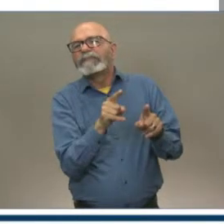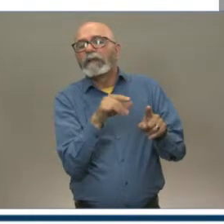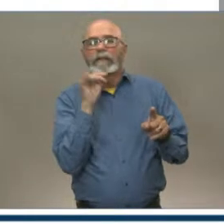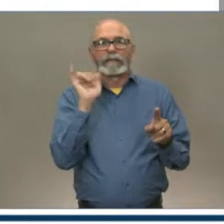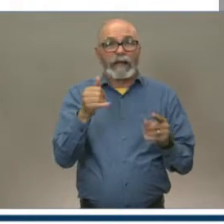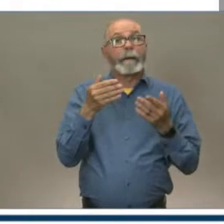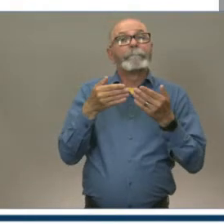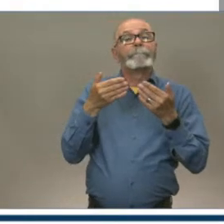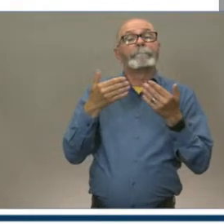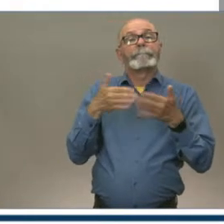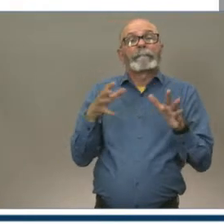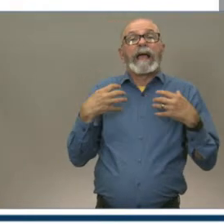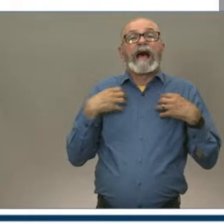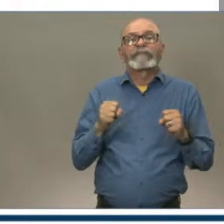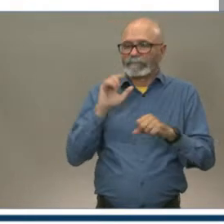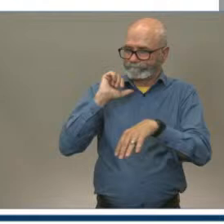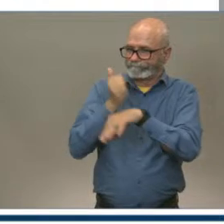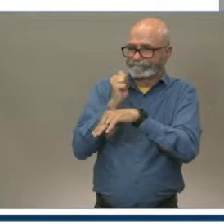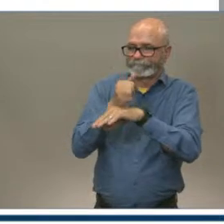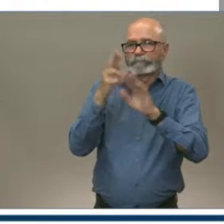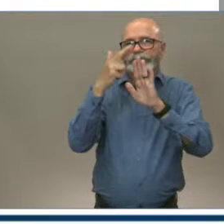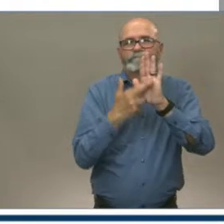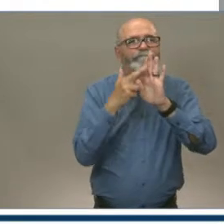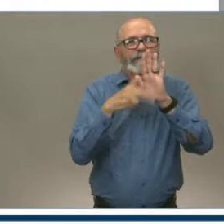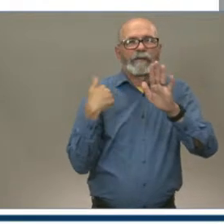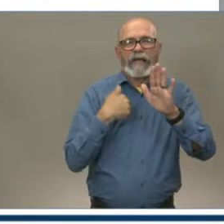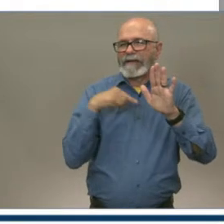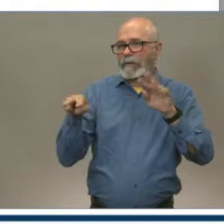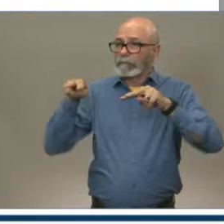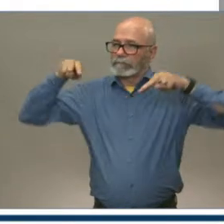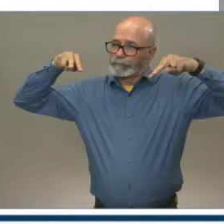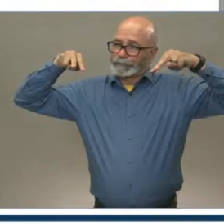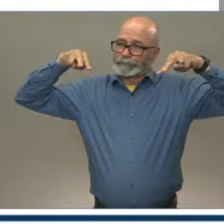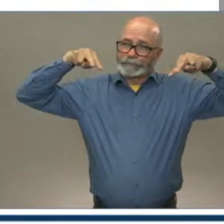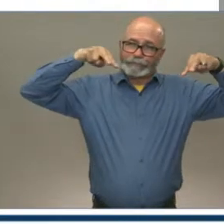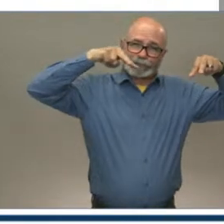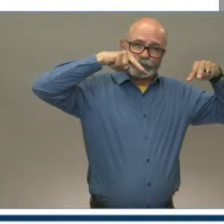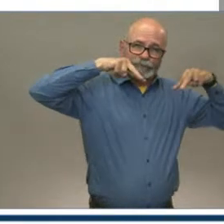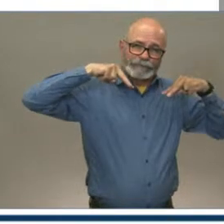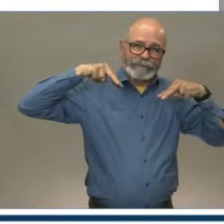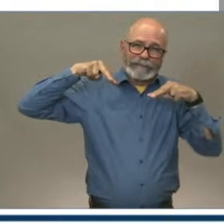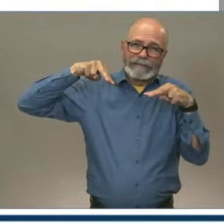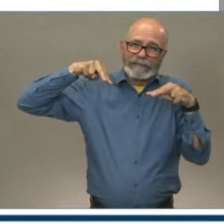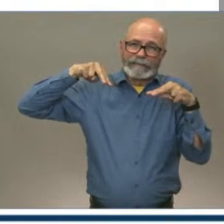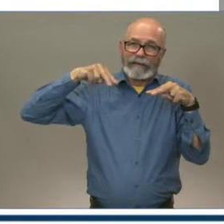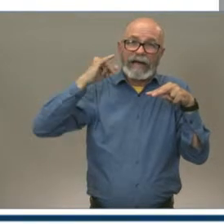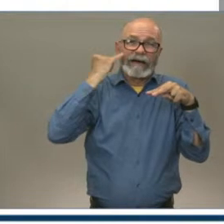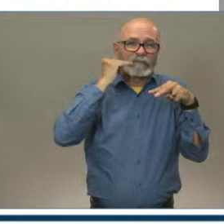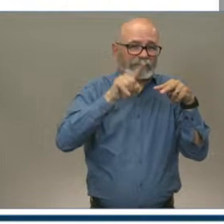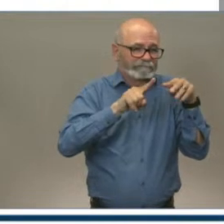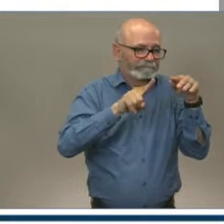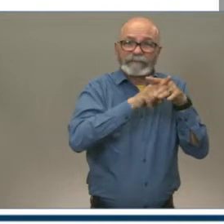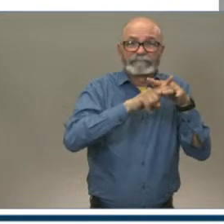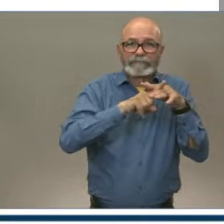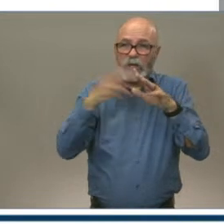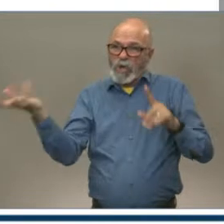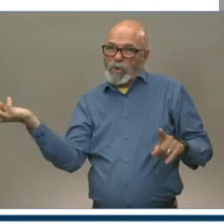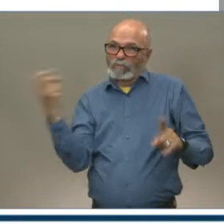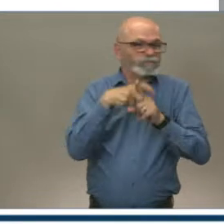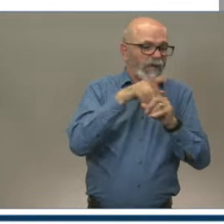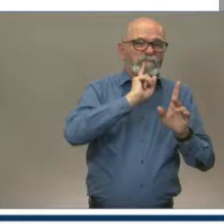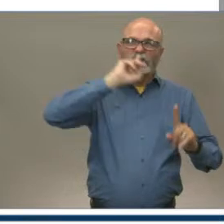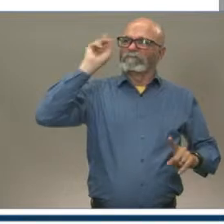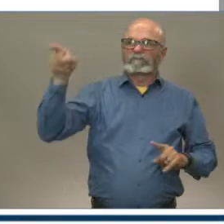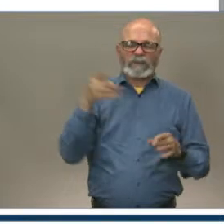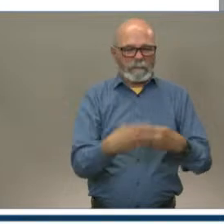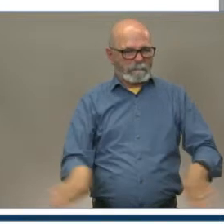We'll continue to monitor and ensure that we're really quick to shut down, and then we're cautiously slow to open back up.